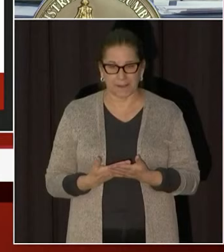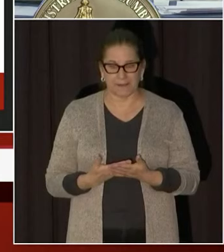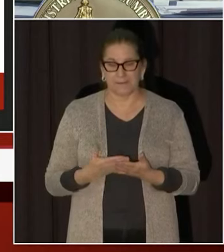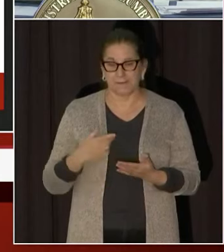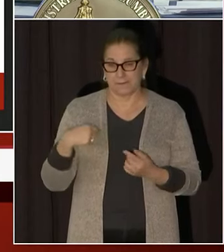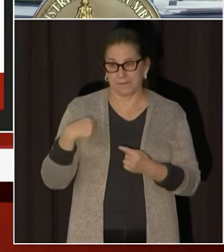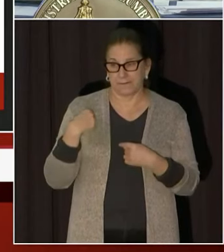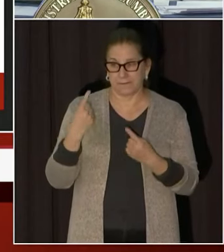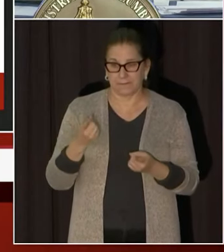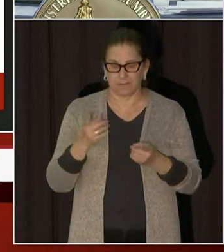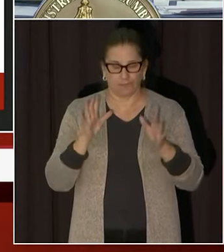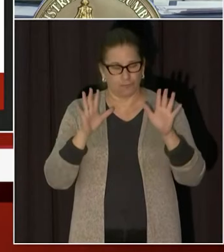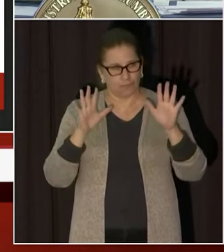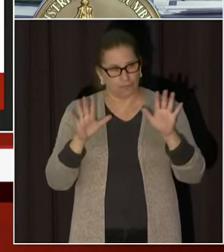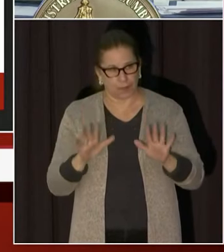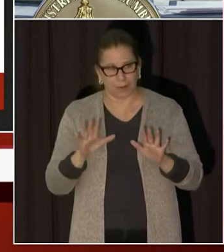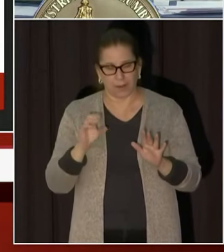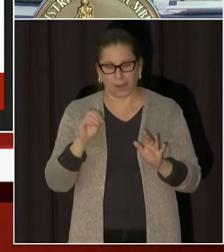days,